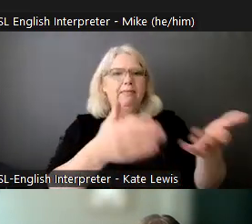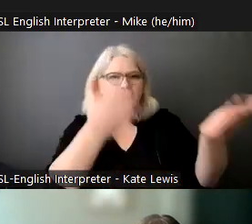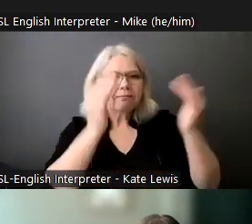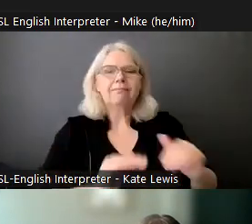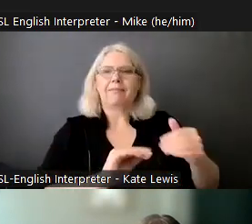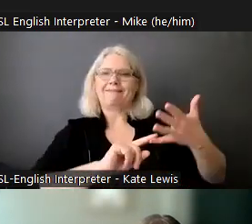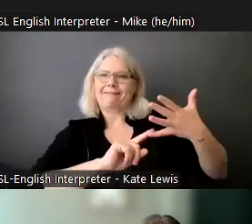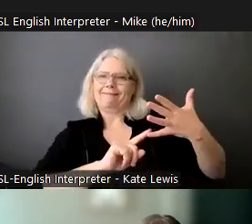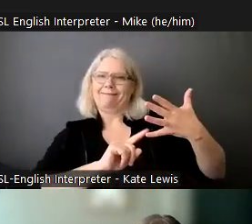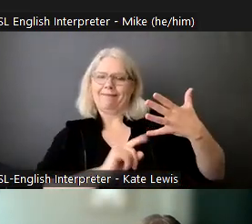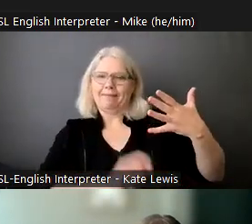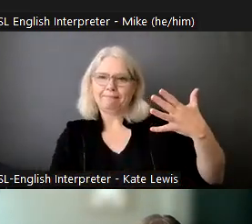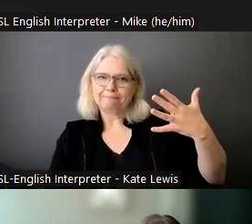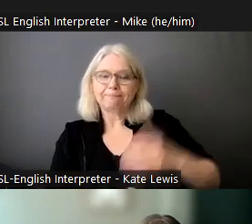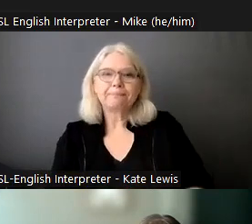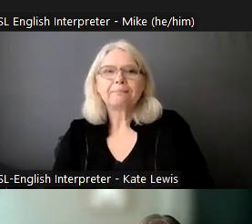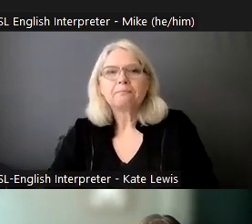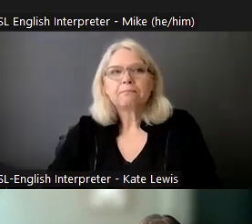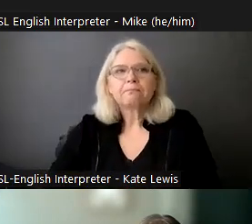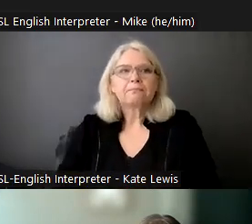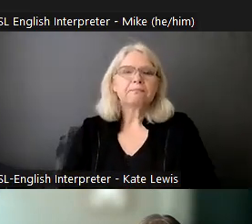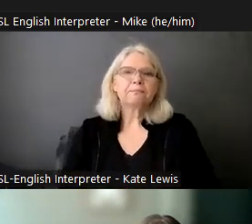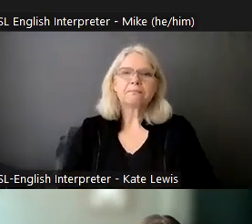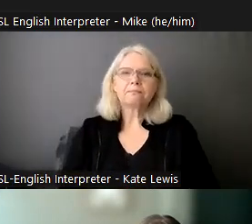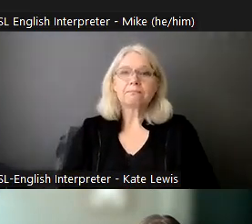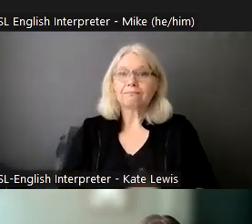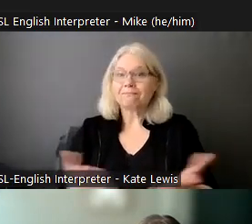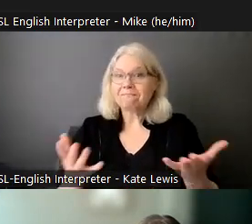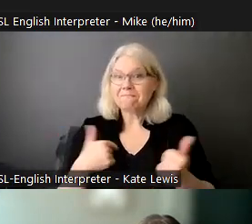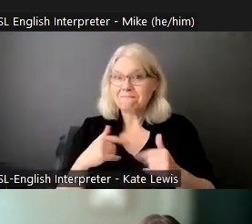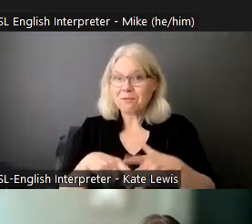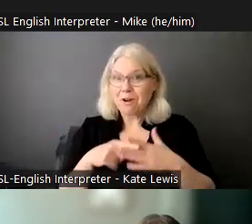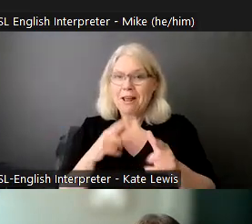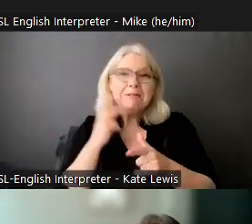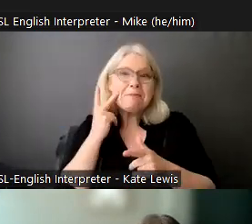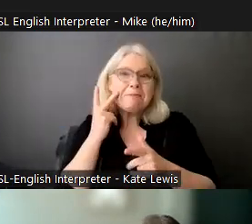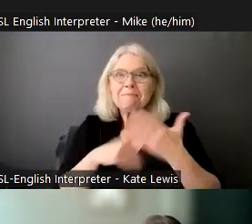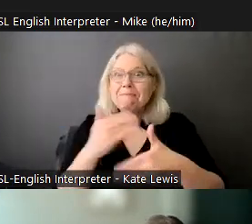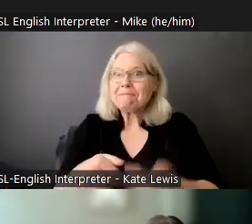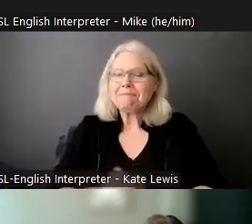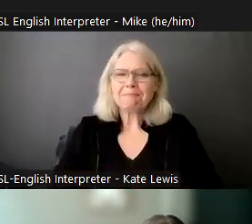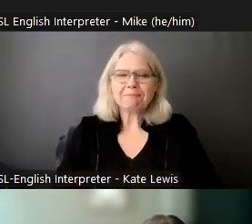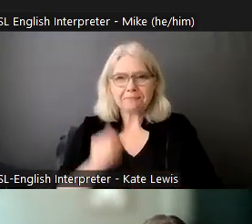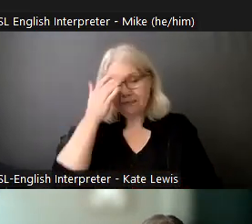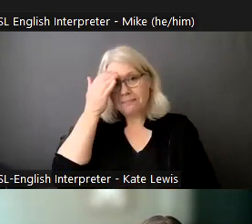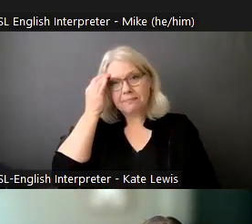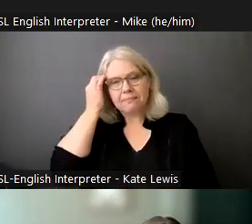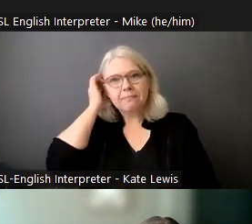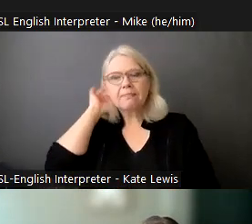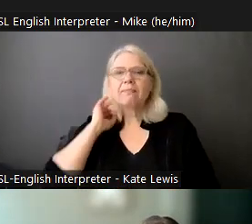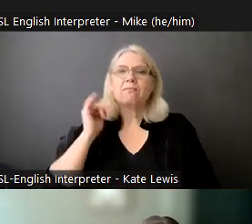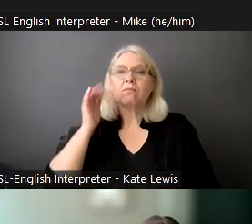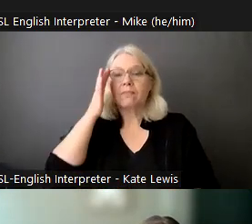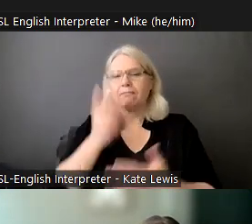of the capacity assessor. So we'll get started and see how many we can get through. So starting, of course, with